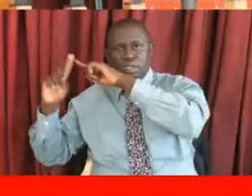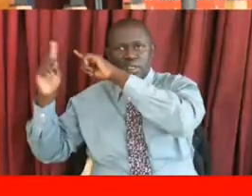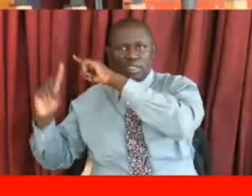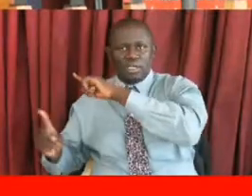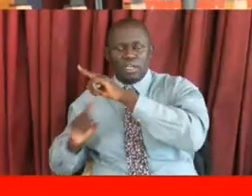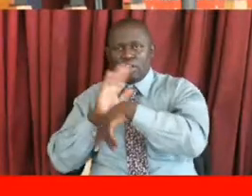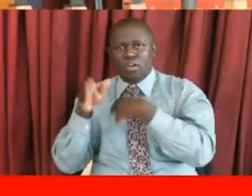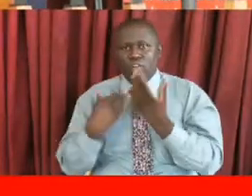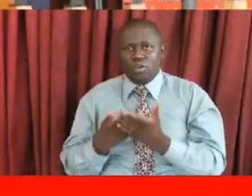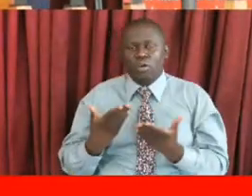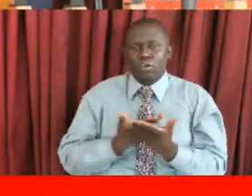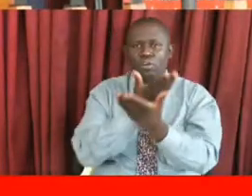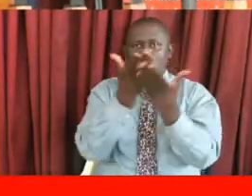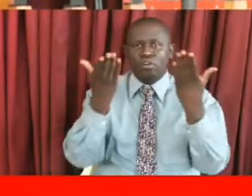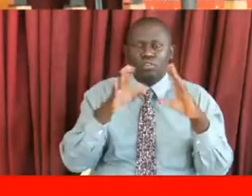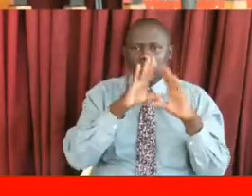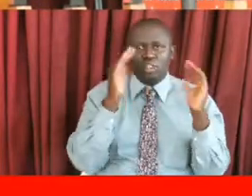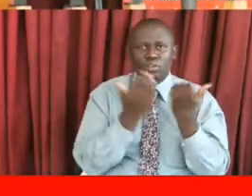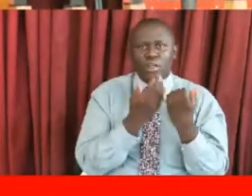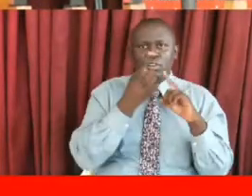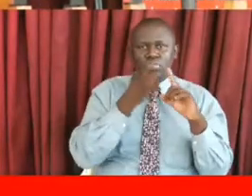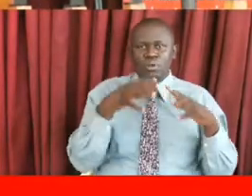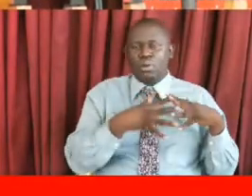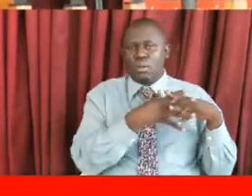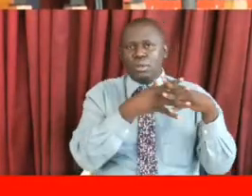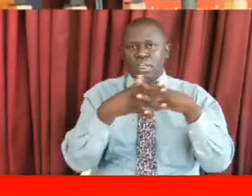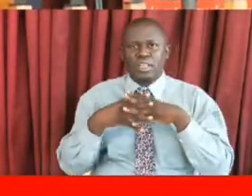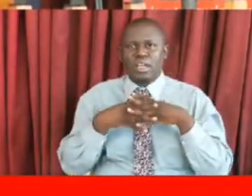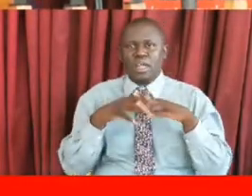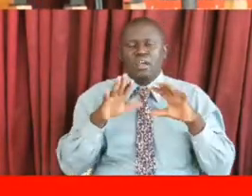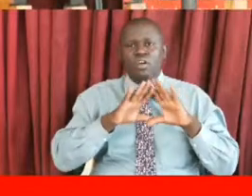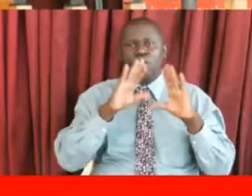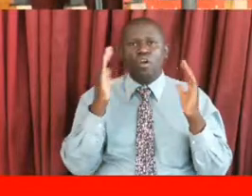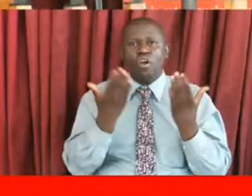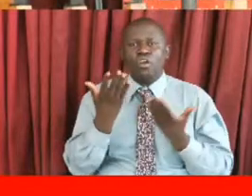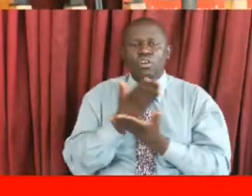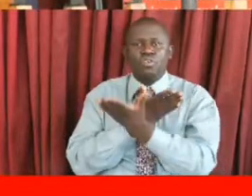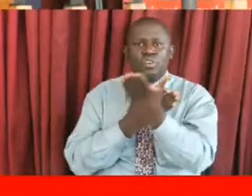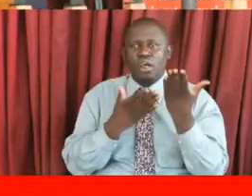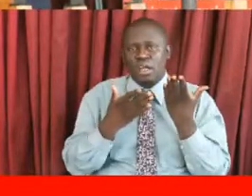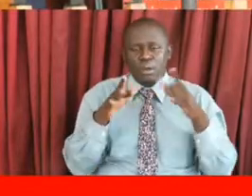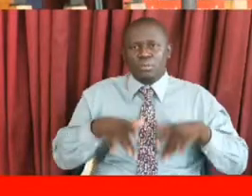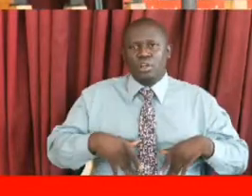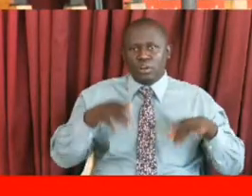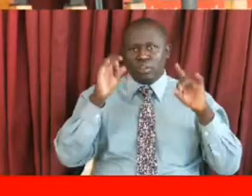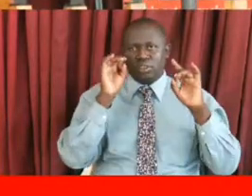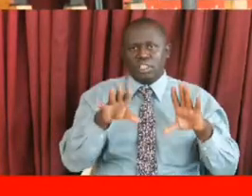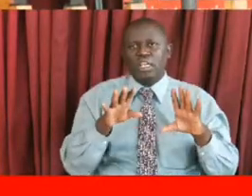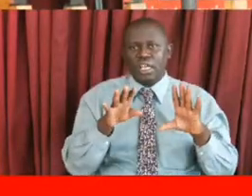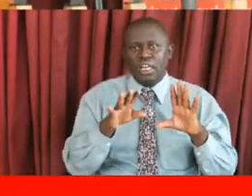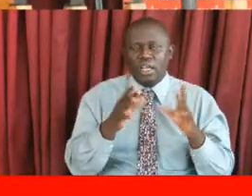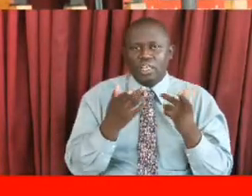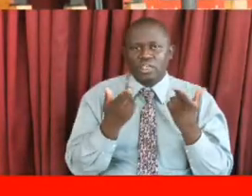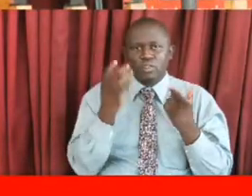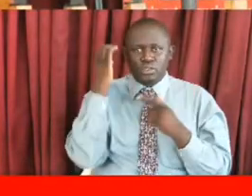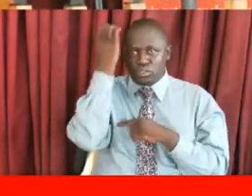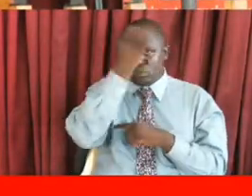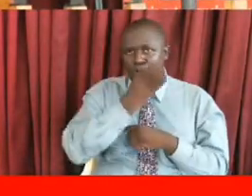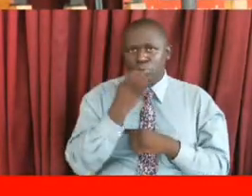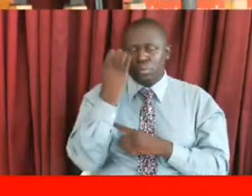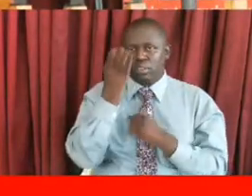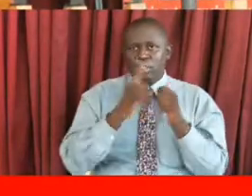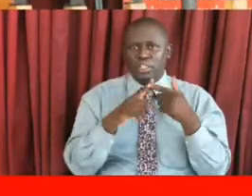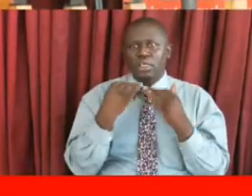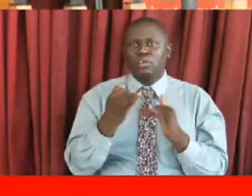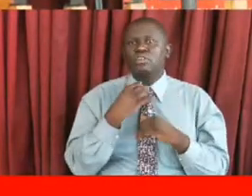all over the world from America to Africa Australia to europeia to everywhere the voice